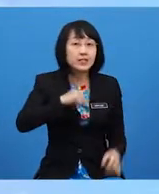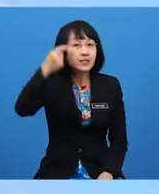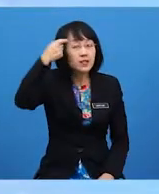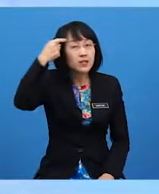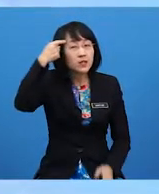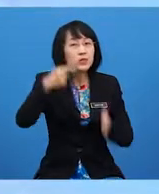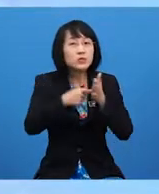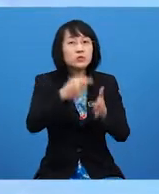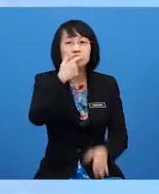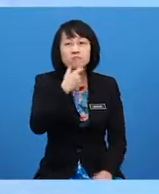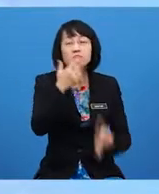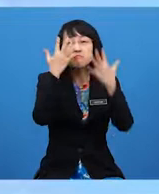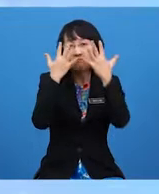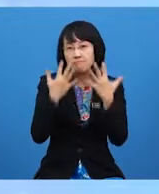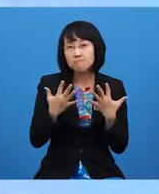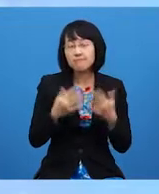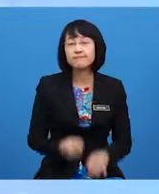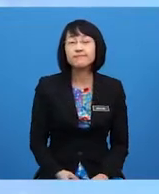again.